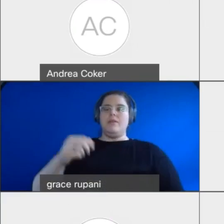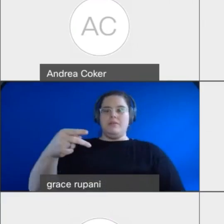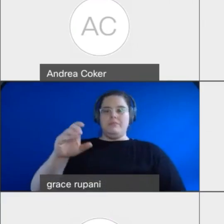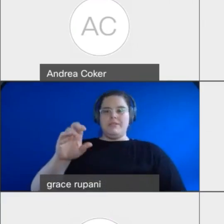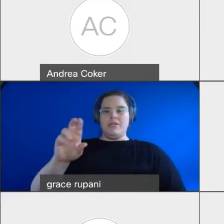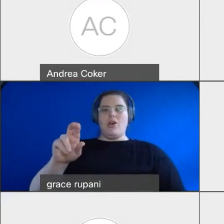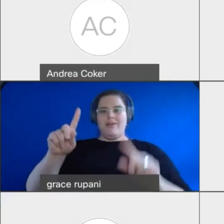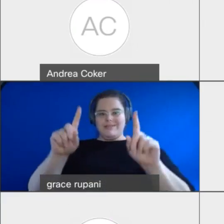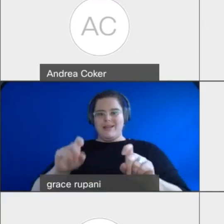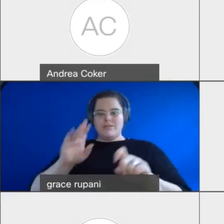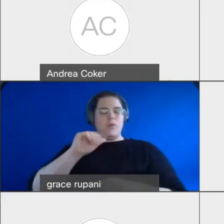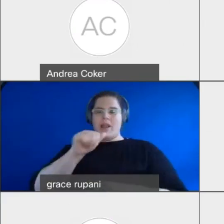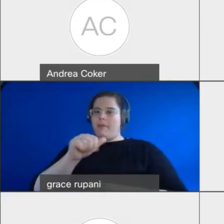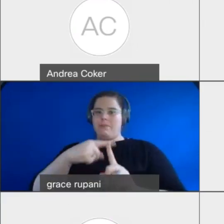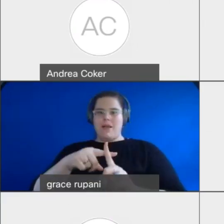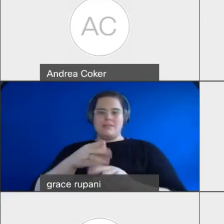looking into